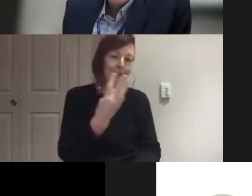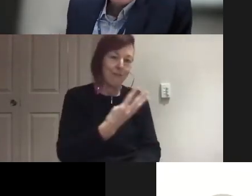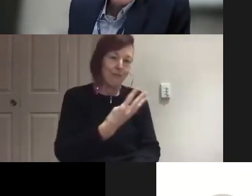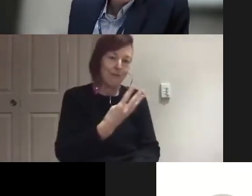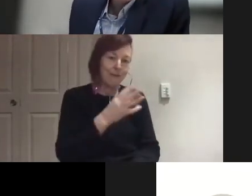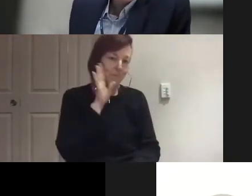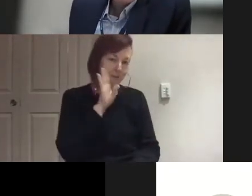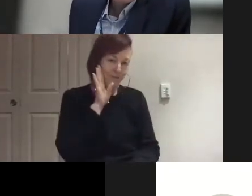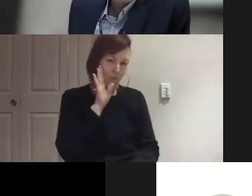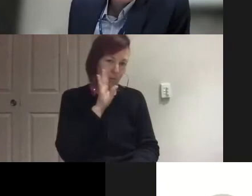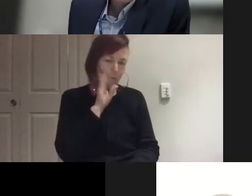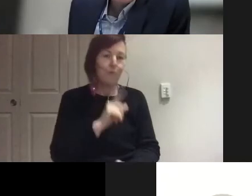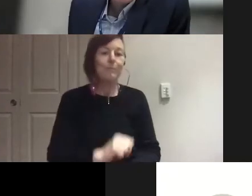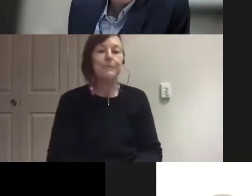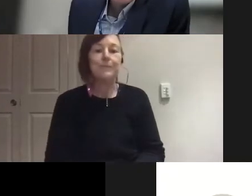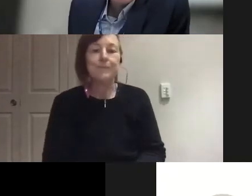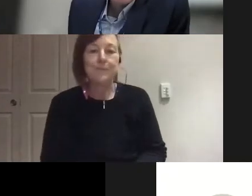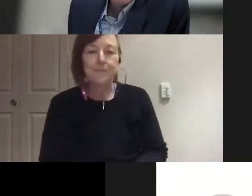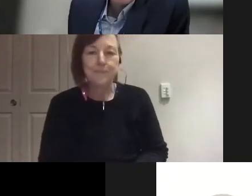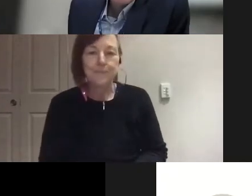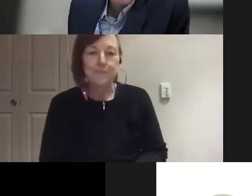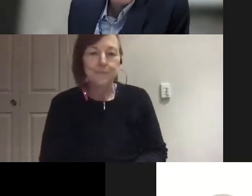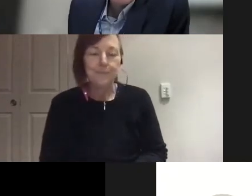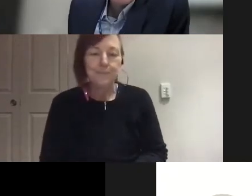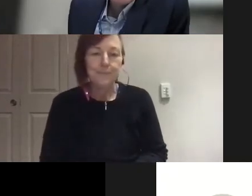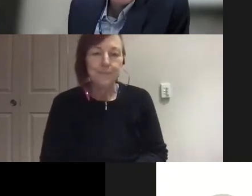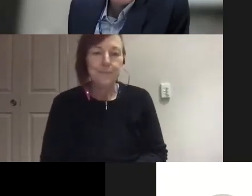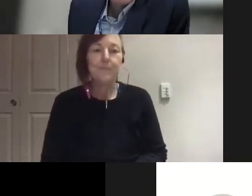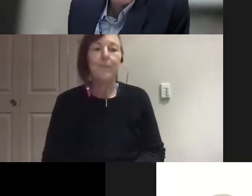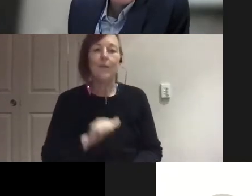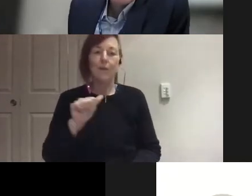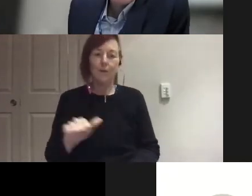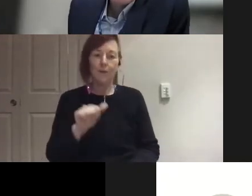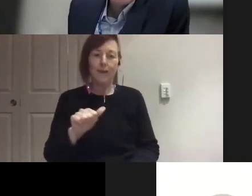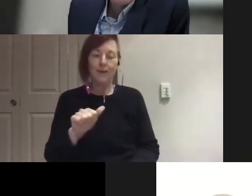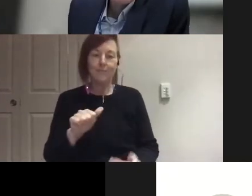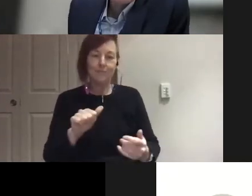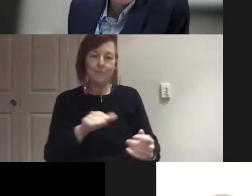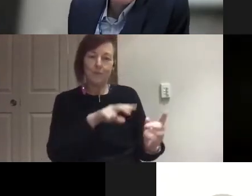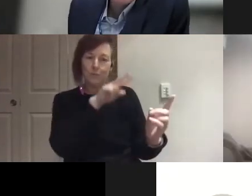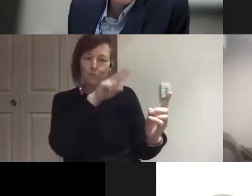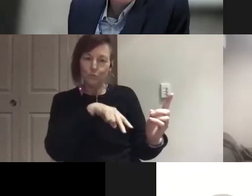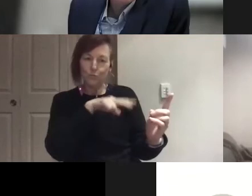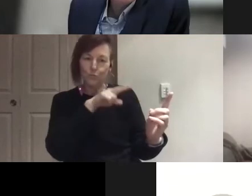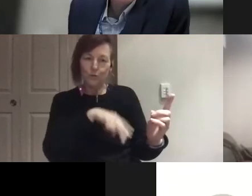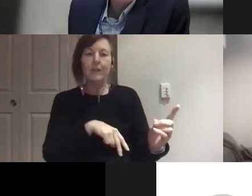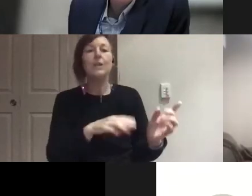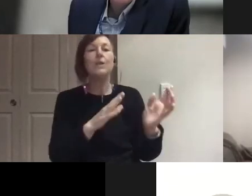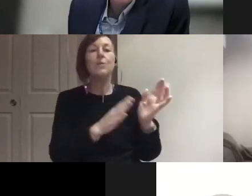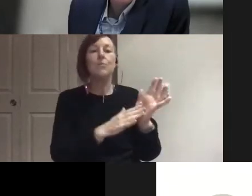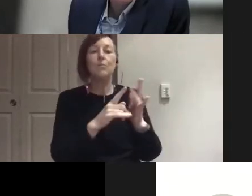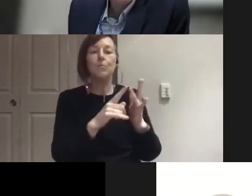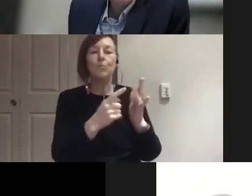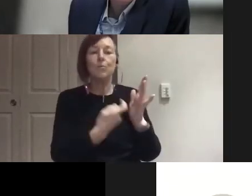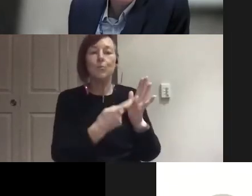All right. So just looking at so MARUTNA Primary is stop and